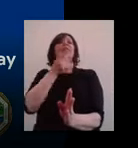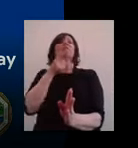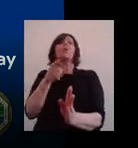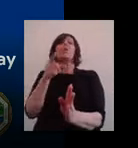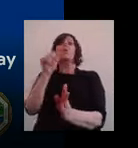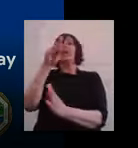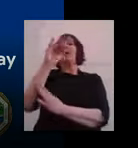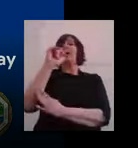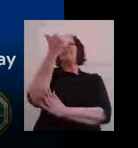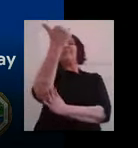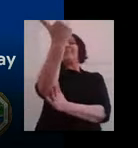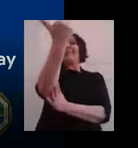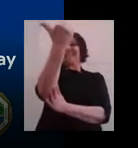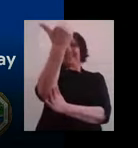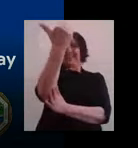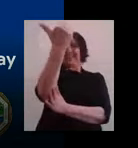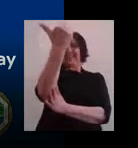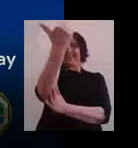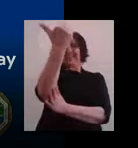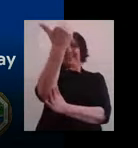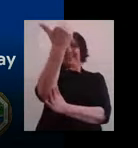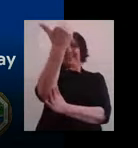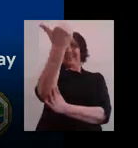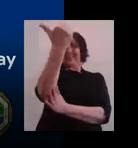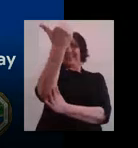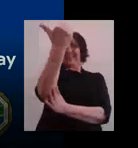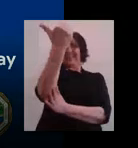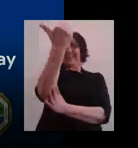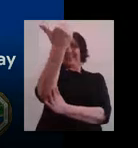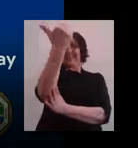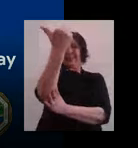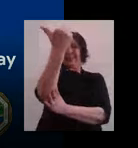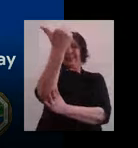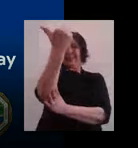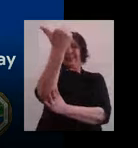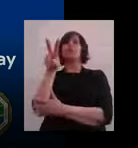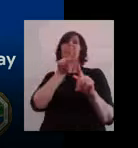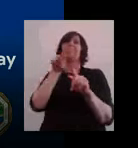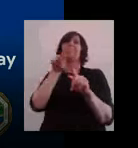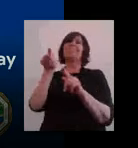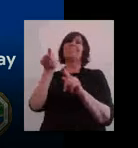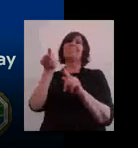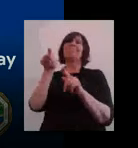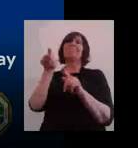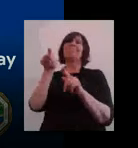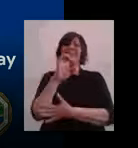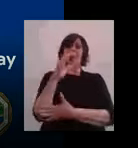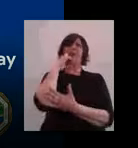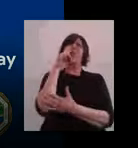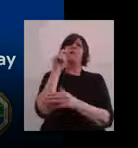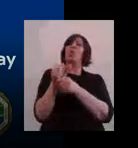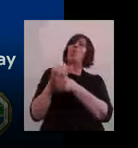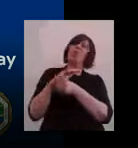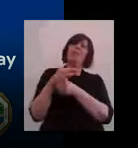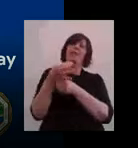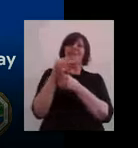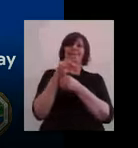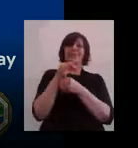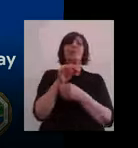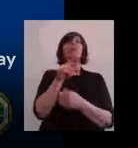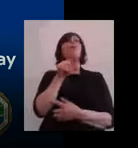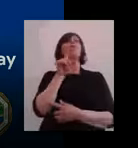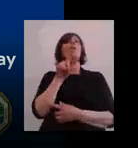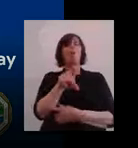there were 232 people that were in hospitals in Erie County for COVID-19. 109 of them were in the ICU,